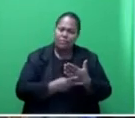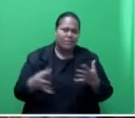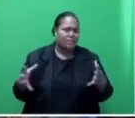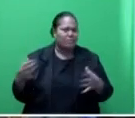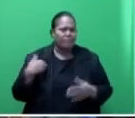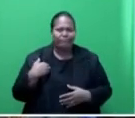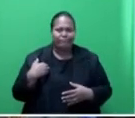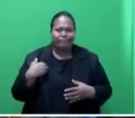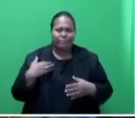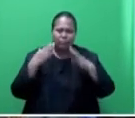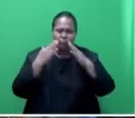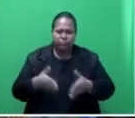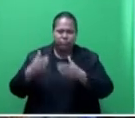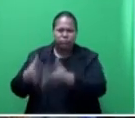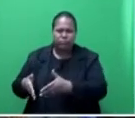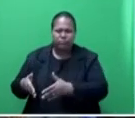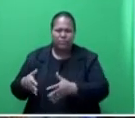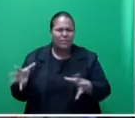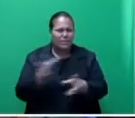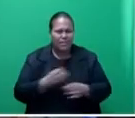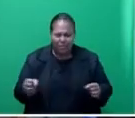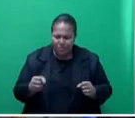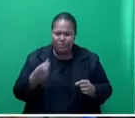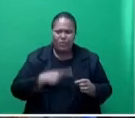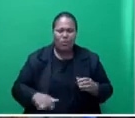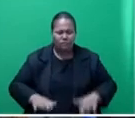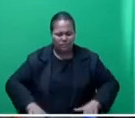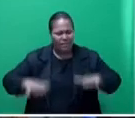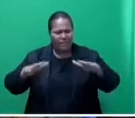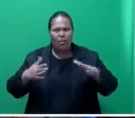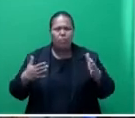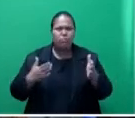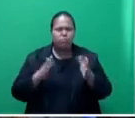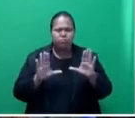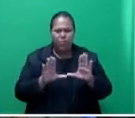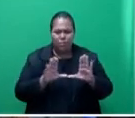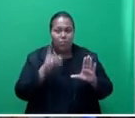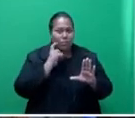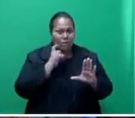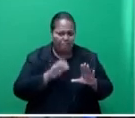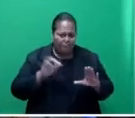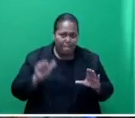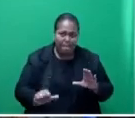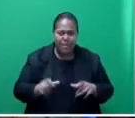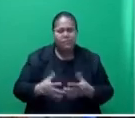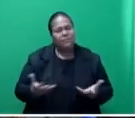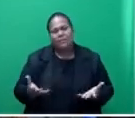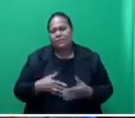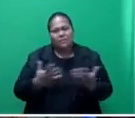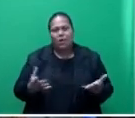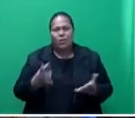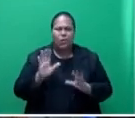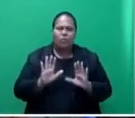flooding, that caused blockage of inlets at our catchment areas and blockages of water pumps, which reduced raw water supply to our treatment